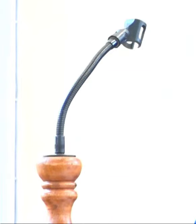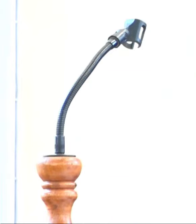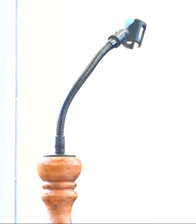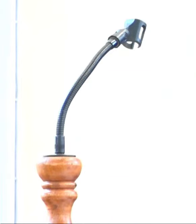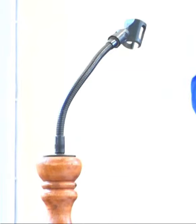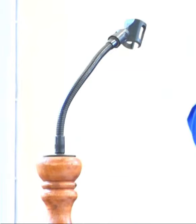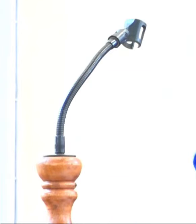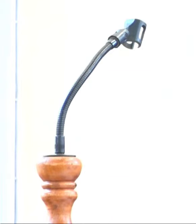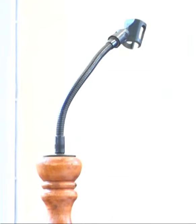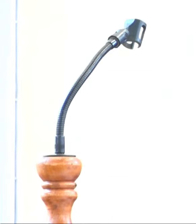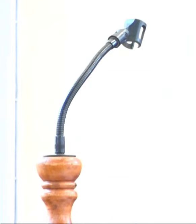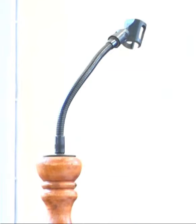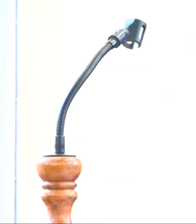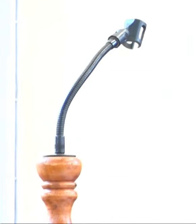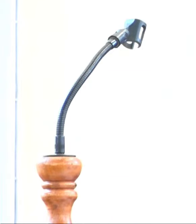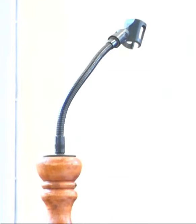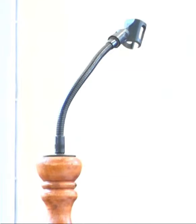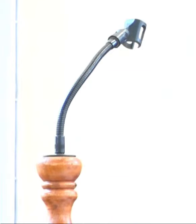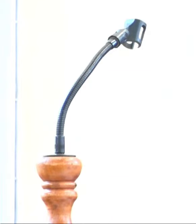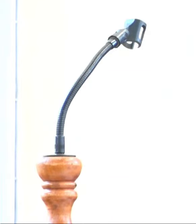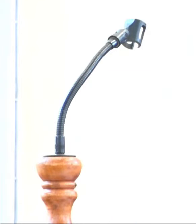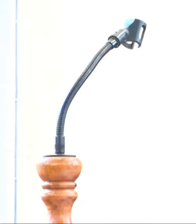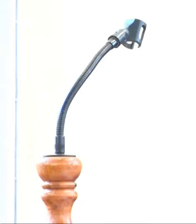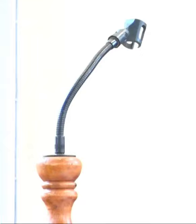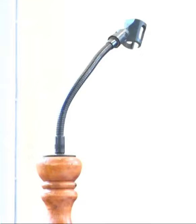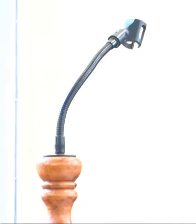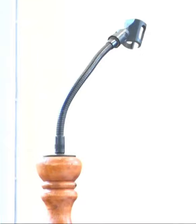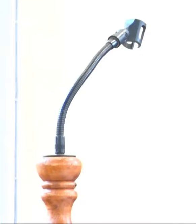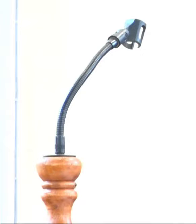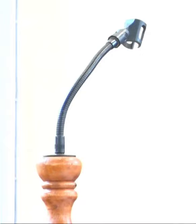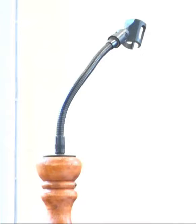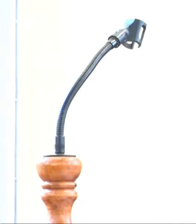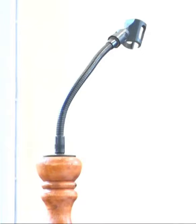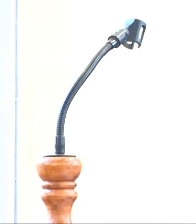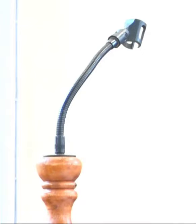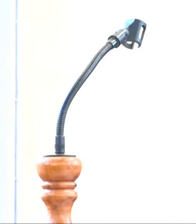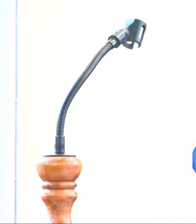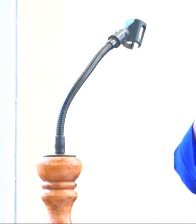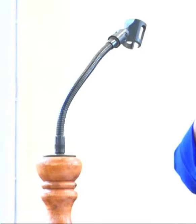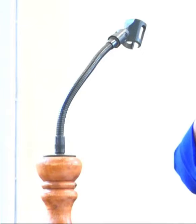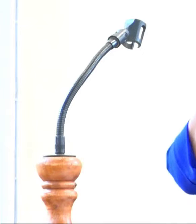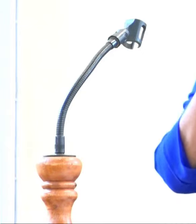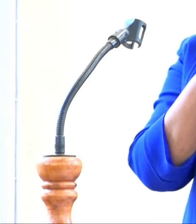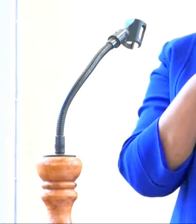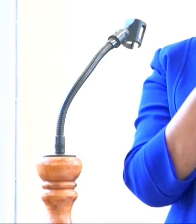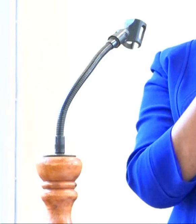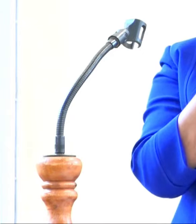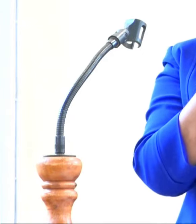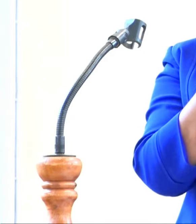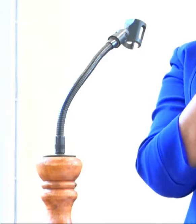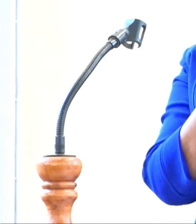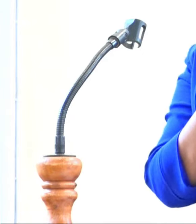John, John chose to look at Jesus as that deity, that Son of God, who